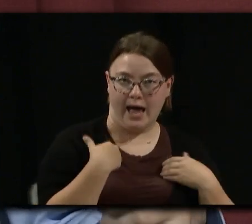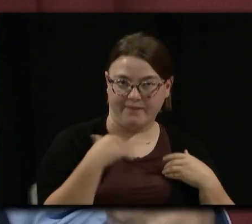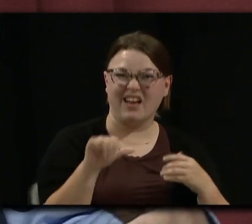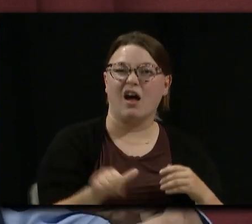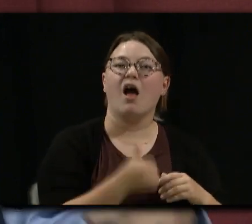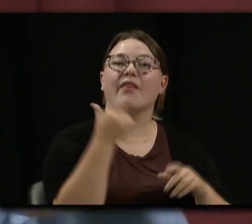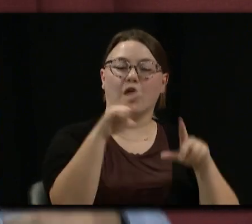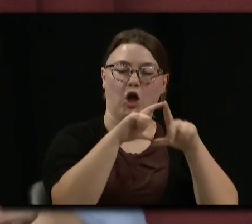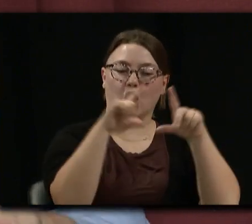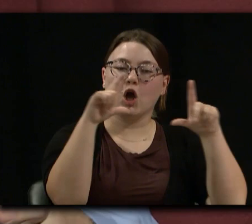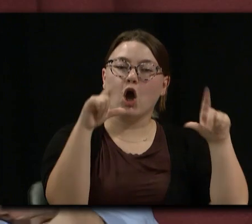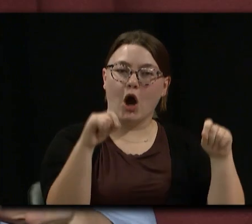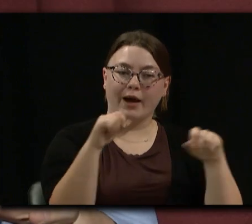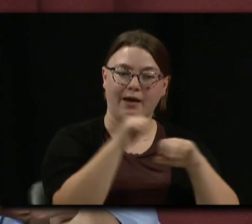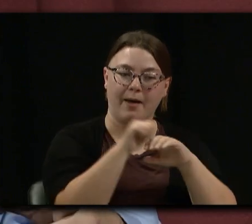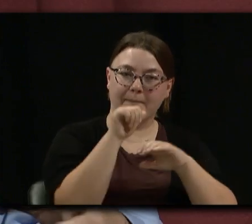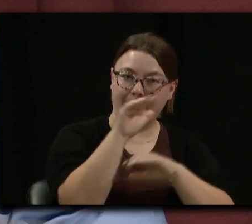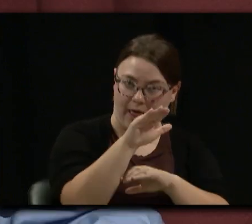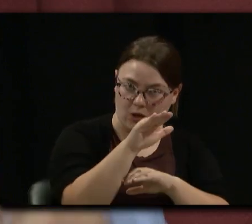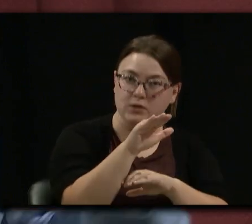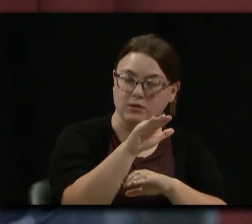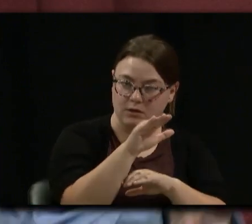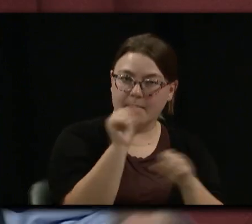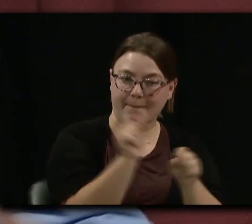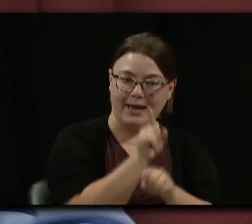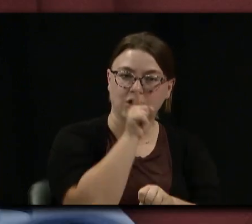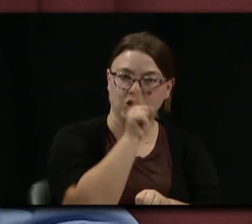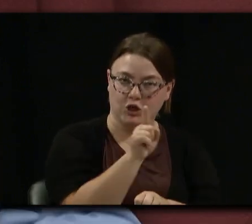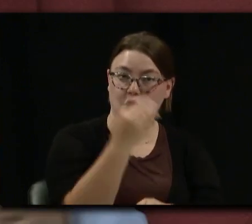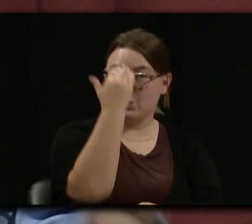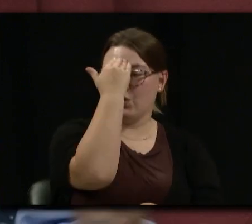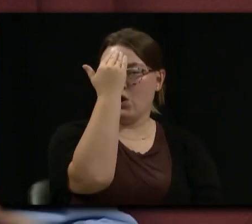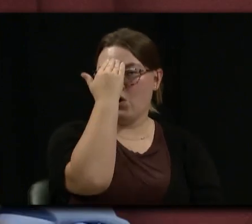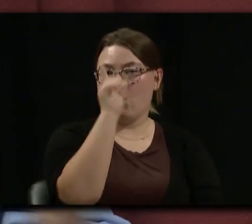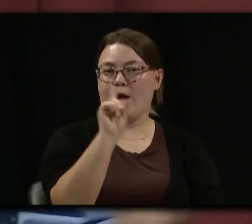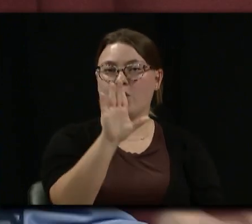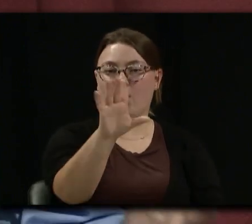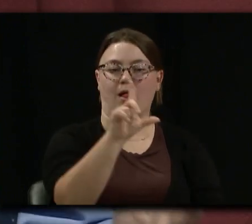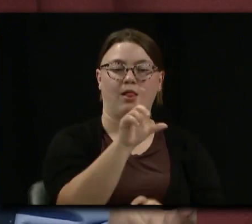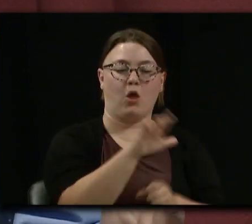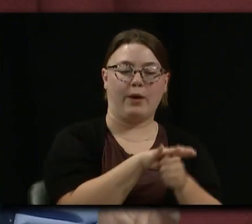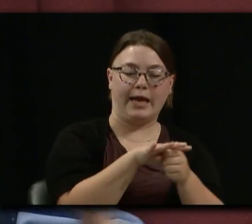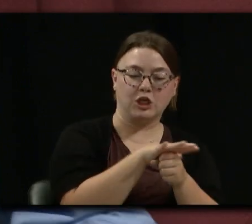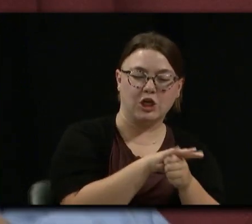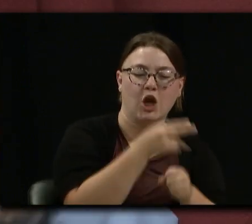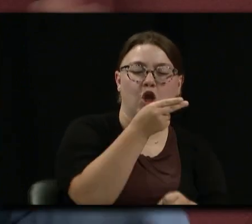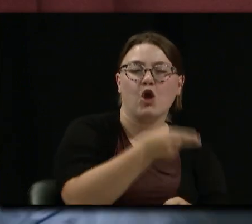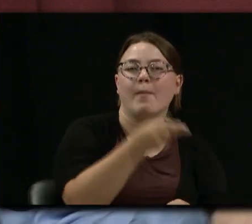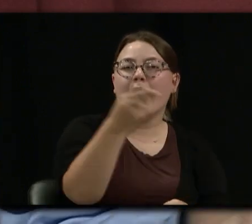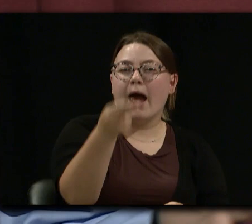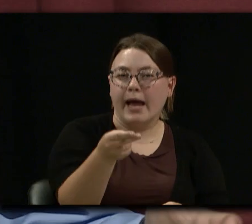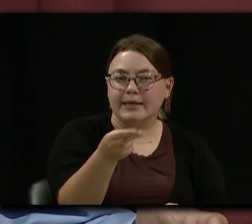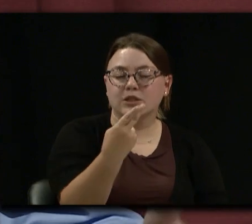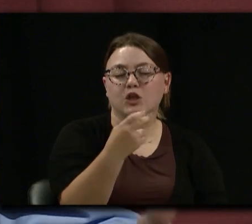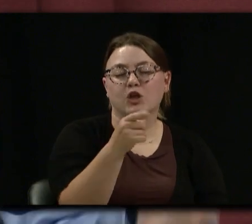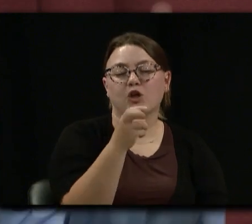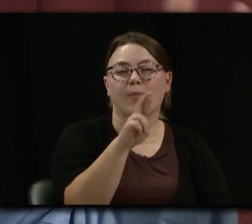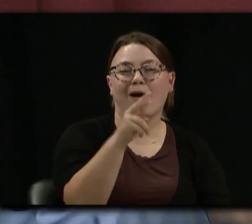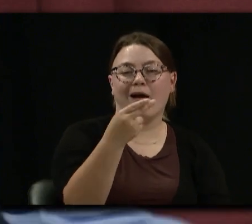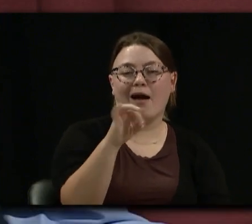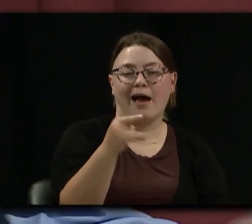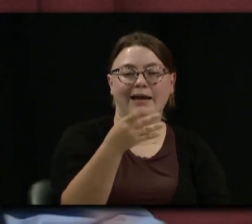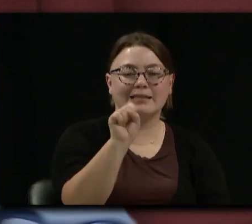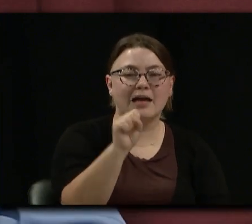your precinct has gone back to its original. Okay. There are, Huber Heights does have one change. Most of the other polling